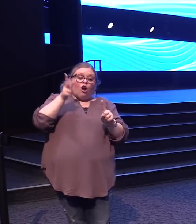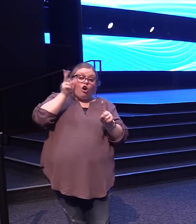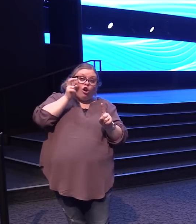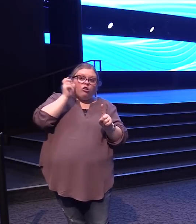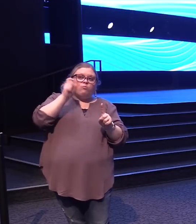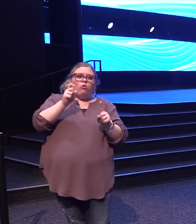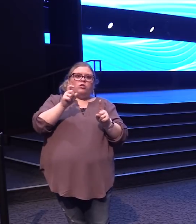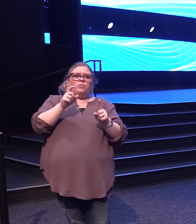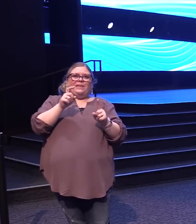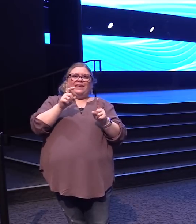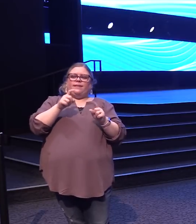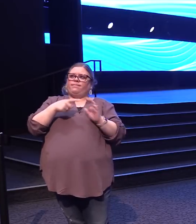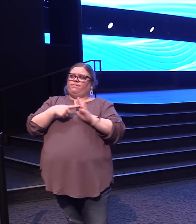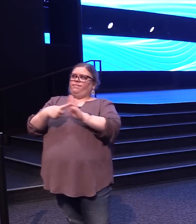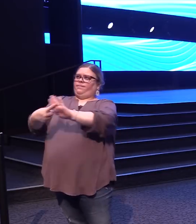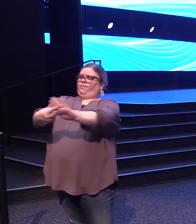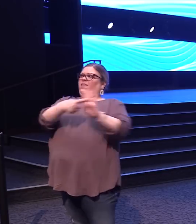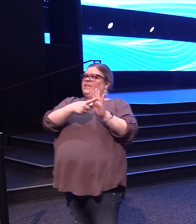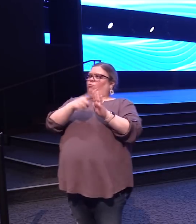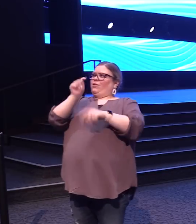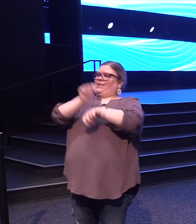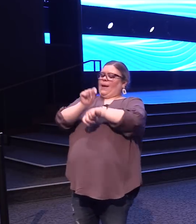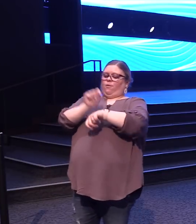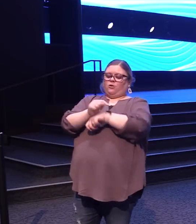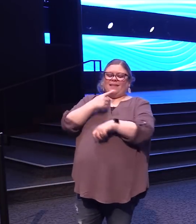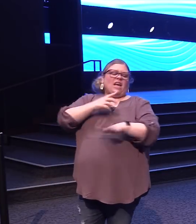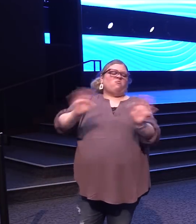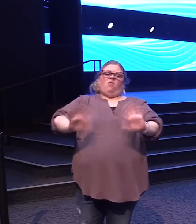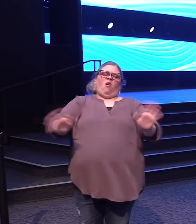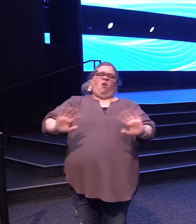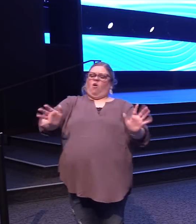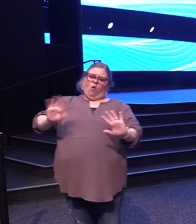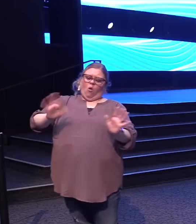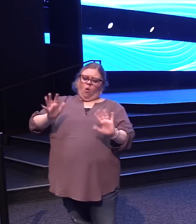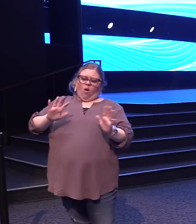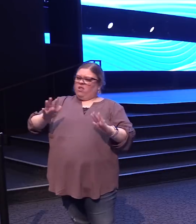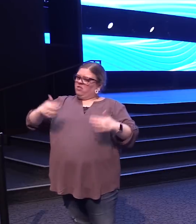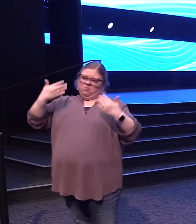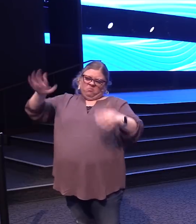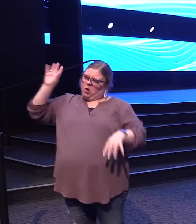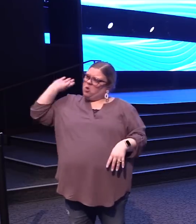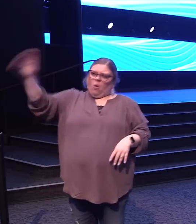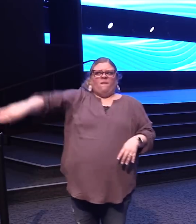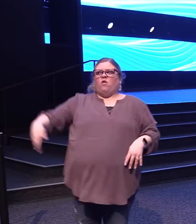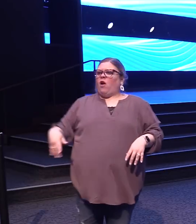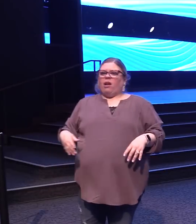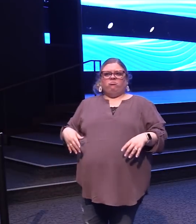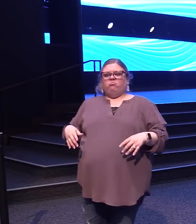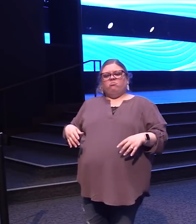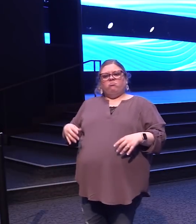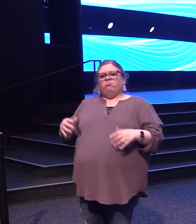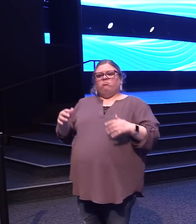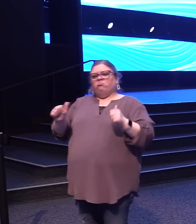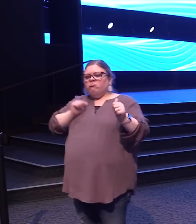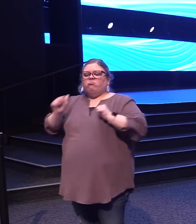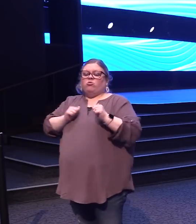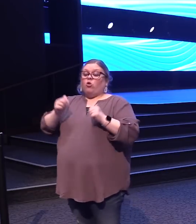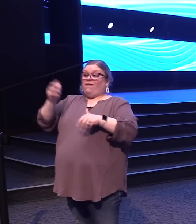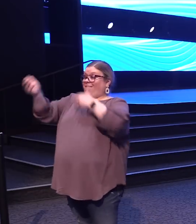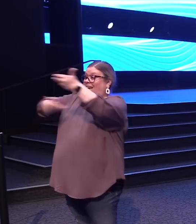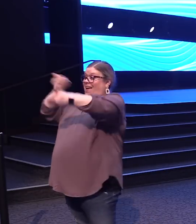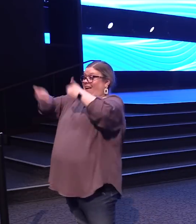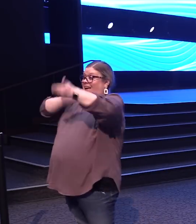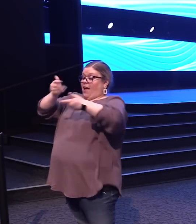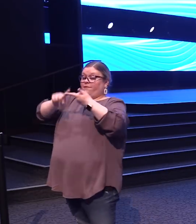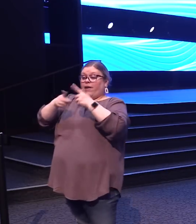supposed to be visible temples. So they said, nah. Let's go for it. So they invited all these friends,